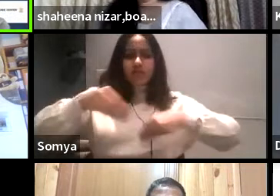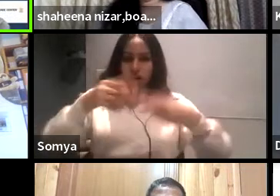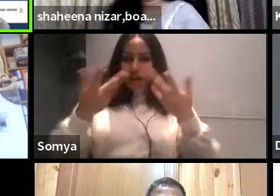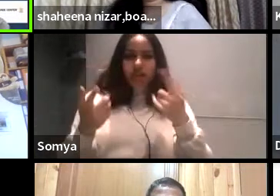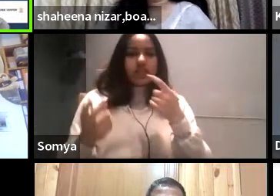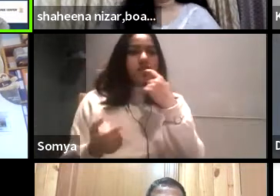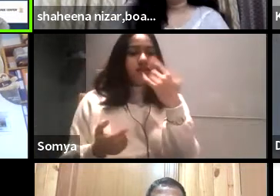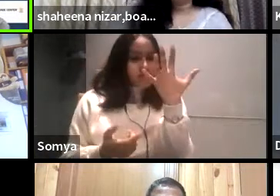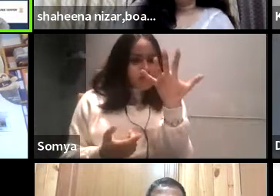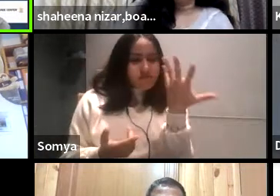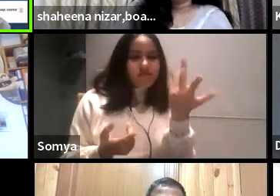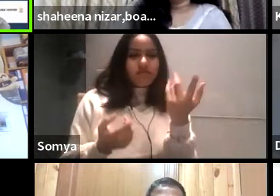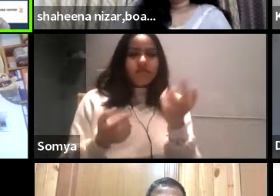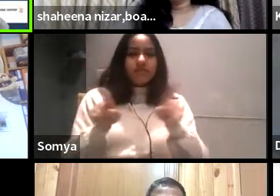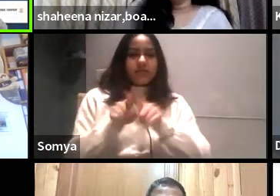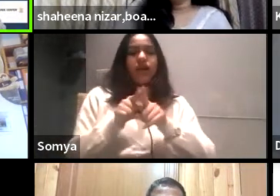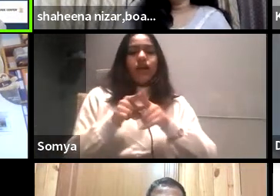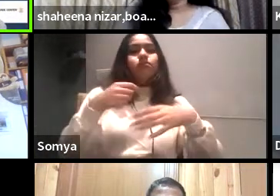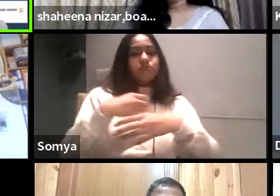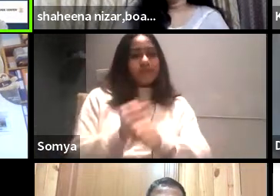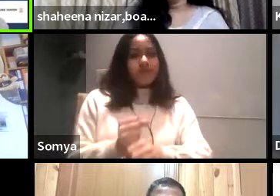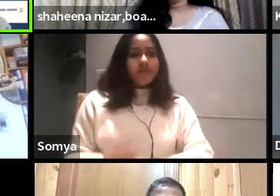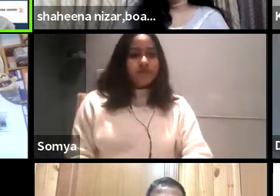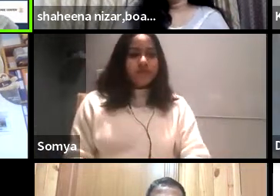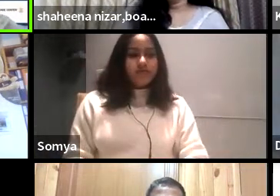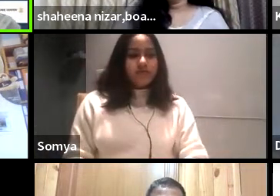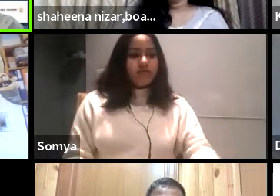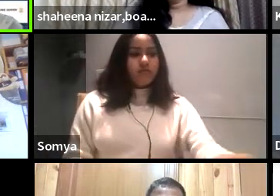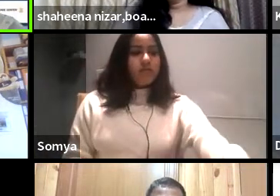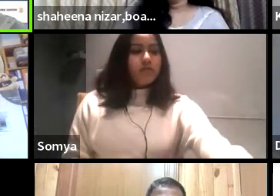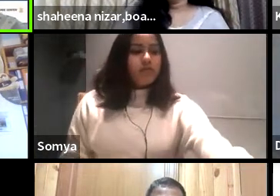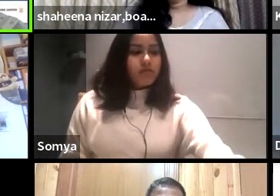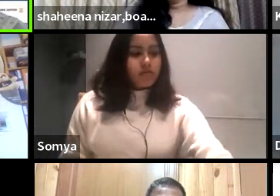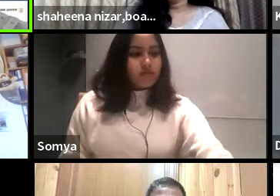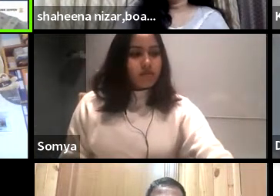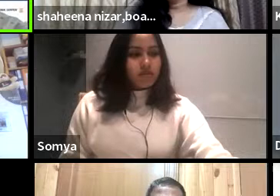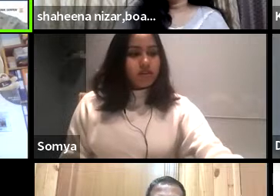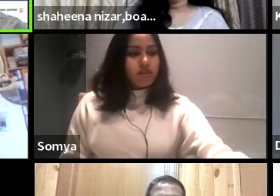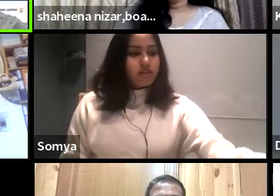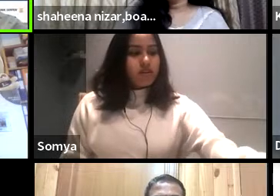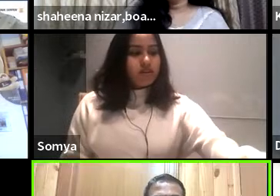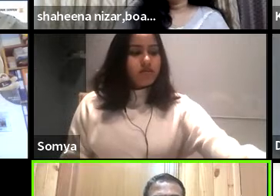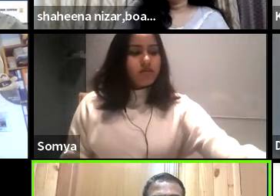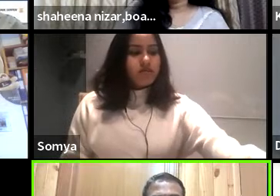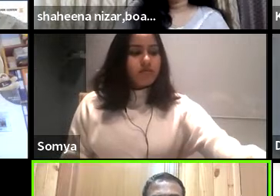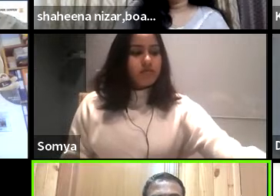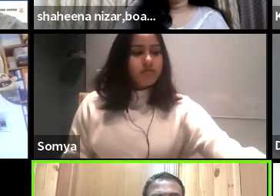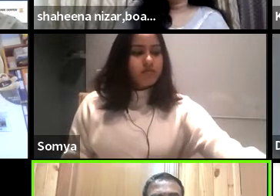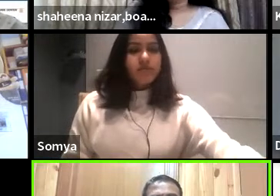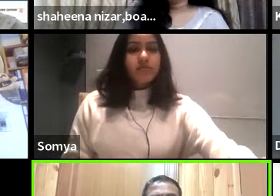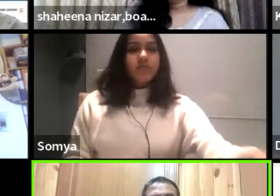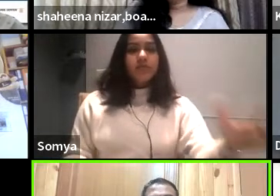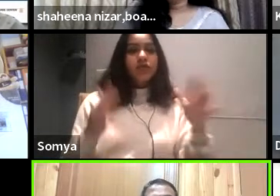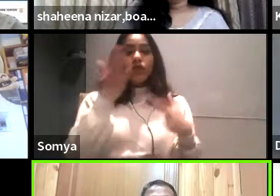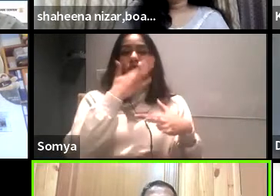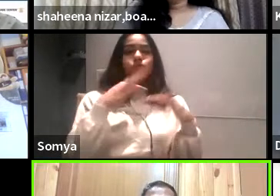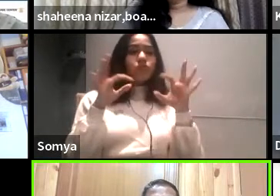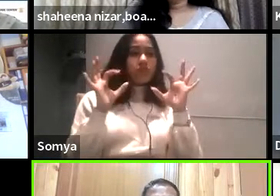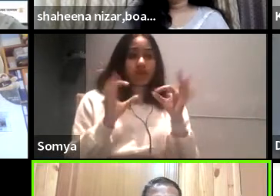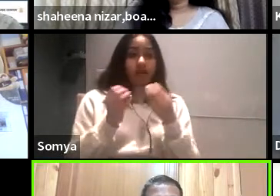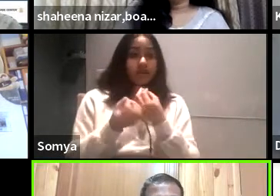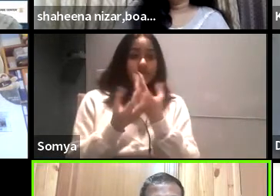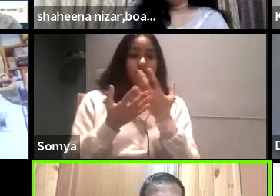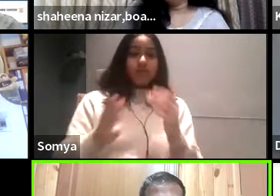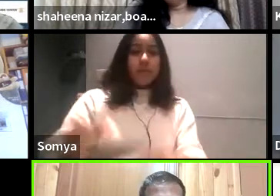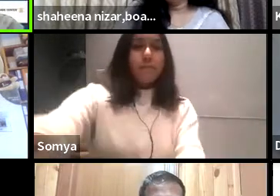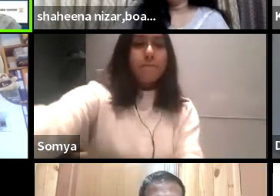glass. They're very beautiful flowers. You can see them. Wow. Yes, yes, we can.